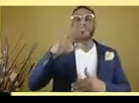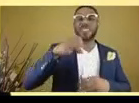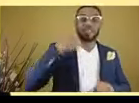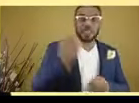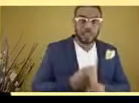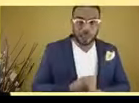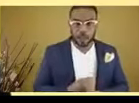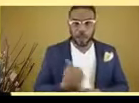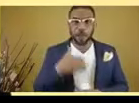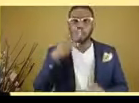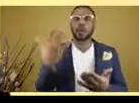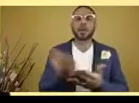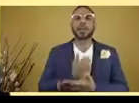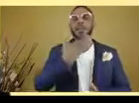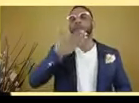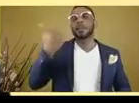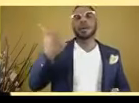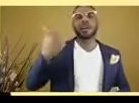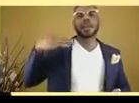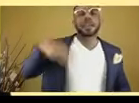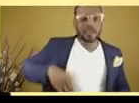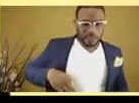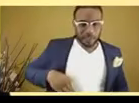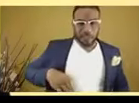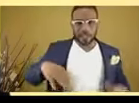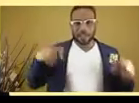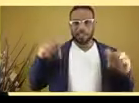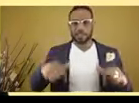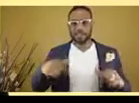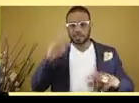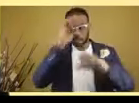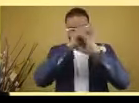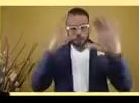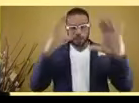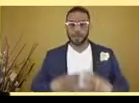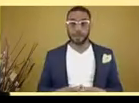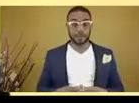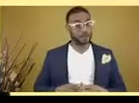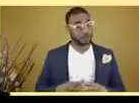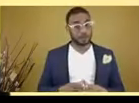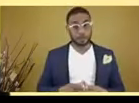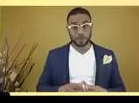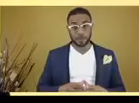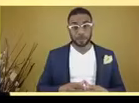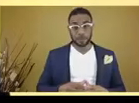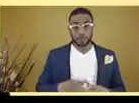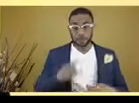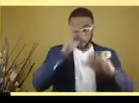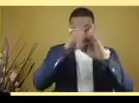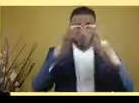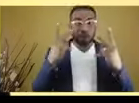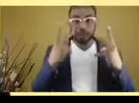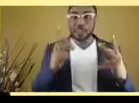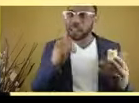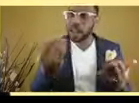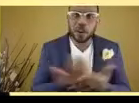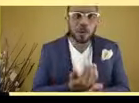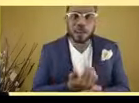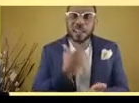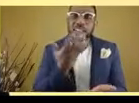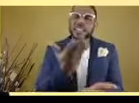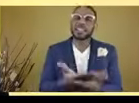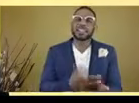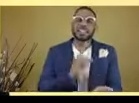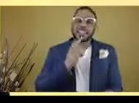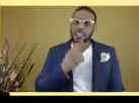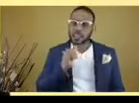we will get the better half of the division. The division we see is not new, it's deliberate. It's not